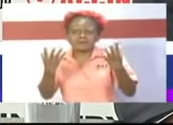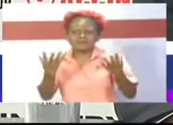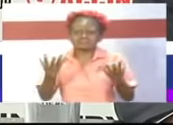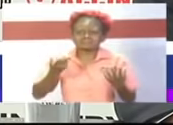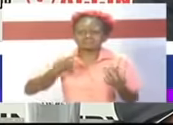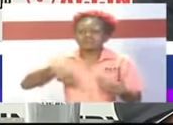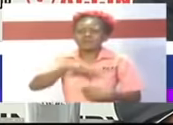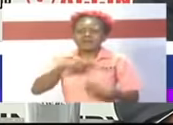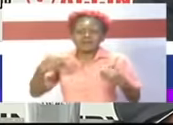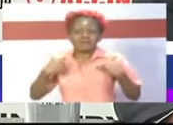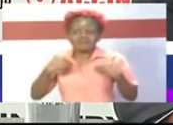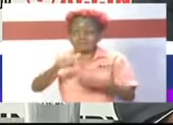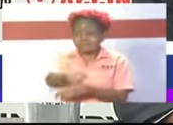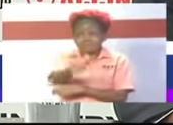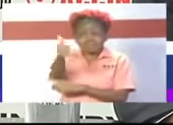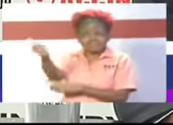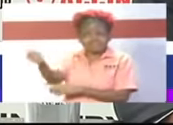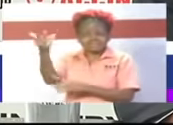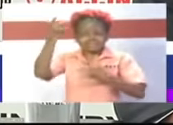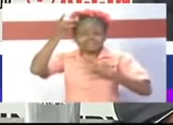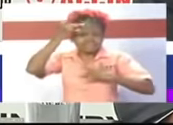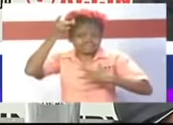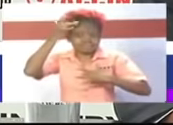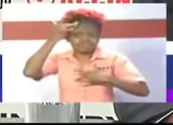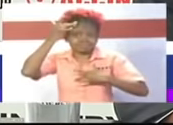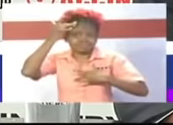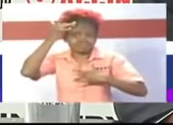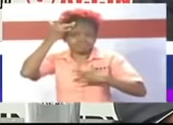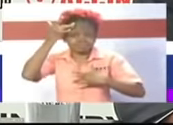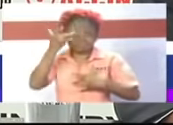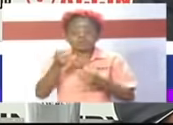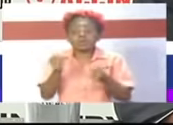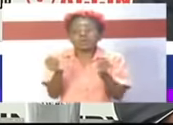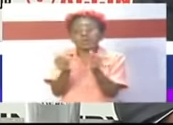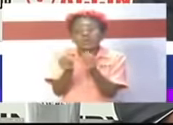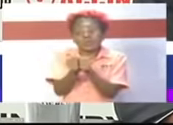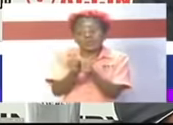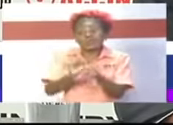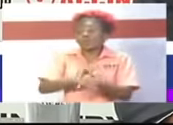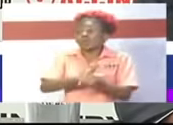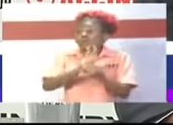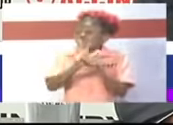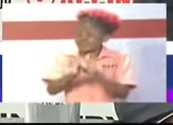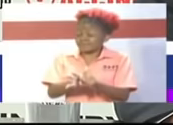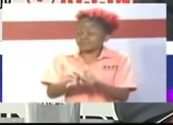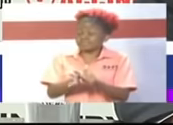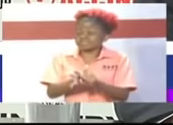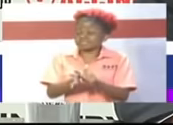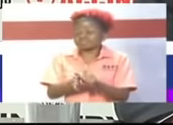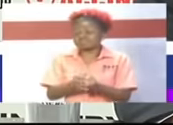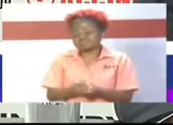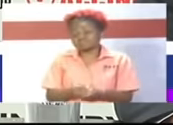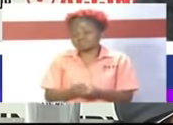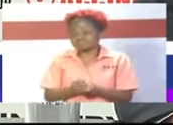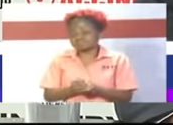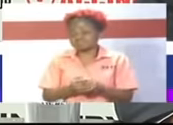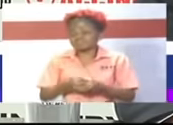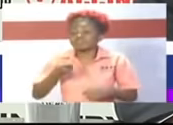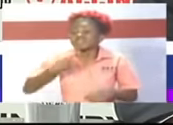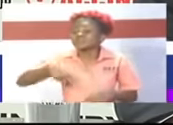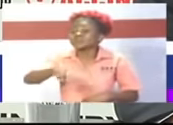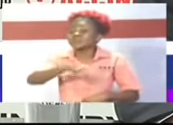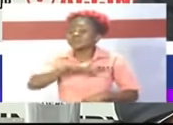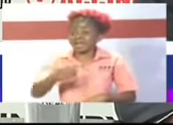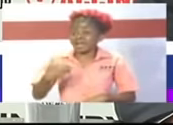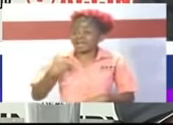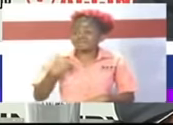severe comorbidities alongside their COVID-19 infection. So those with severe comorbidities and those who